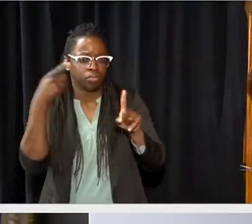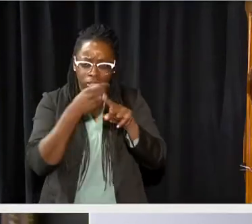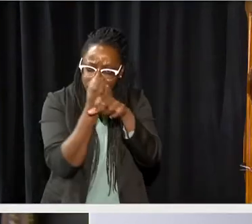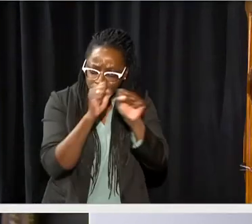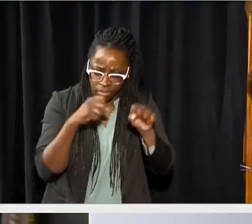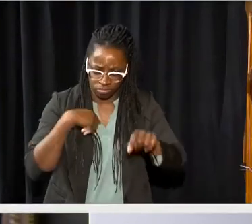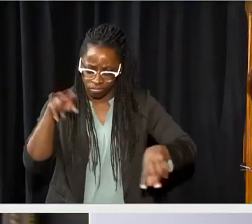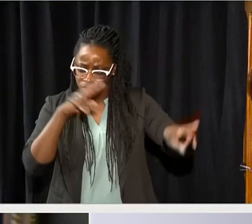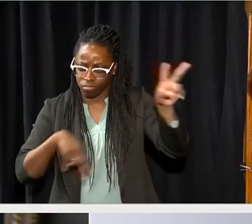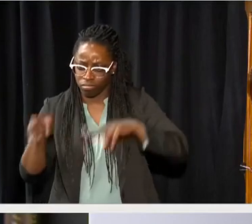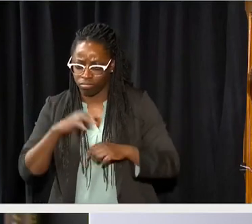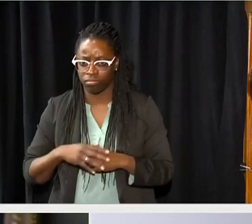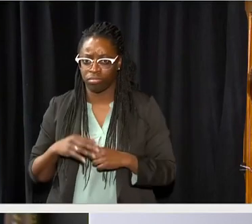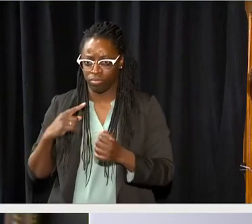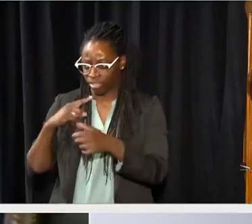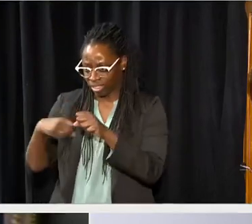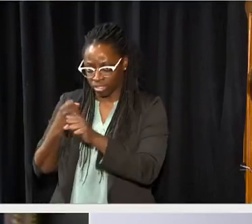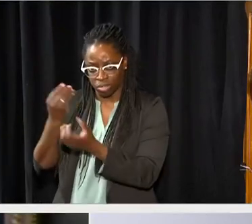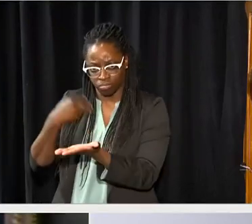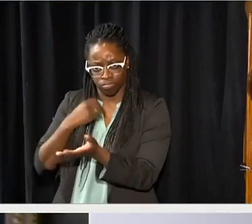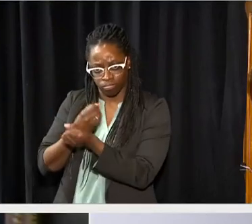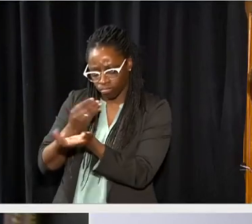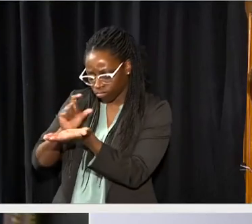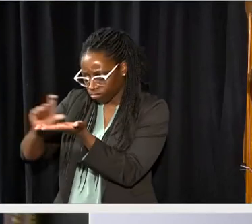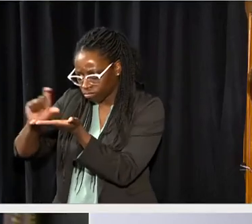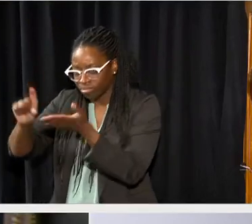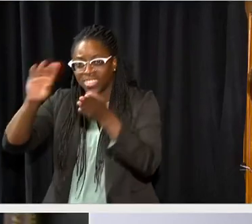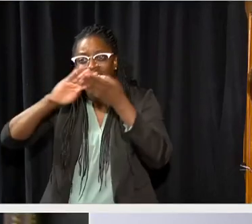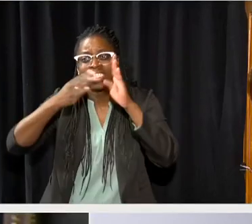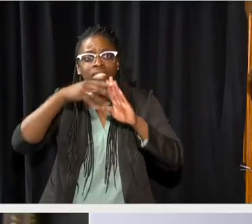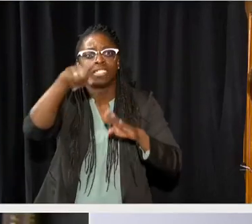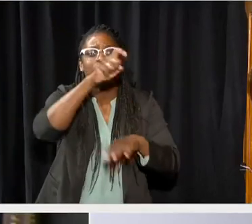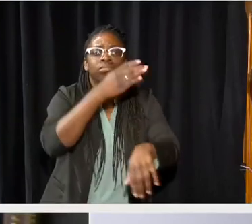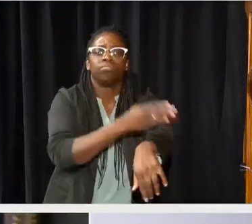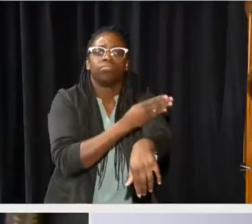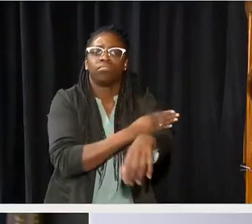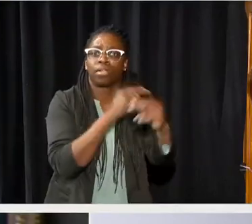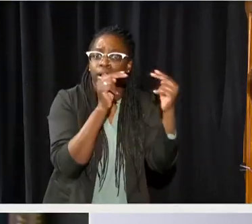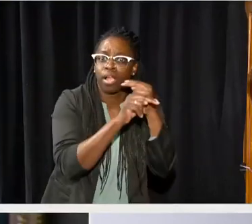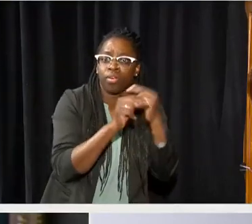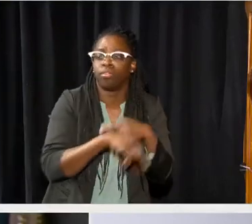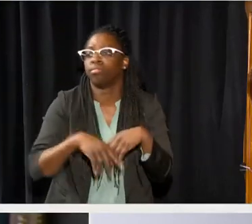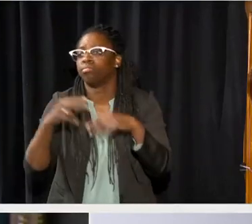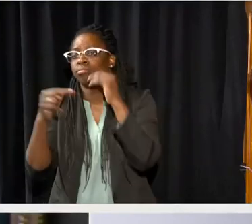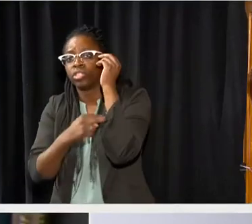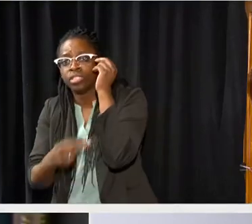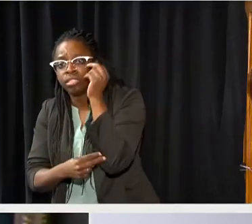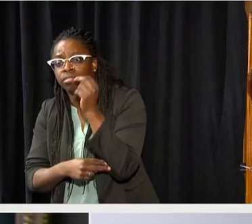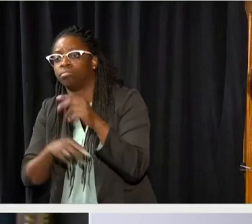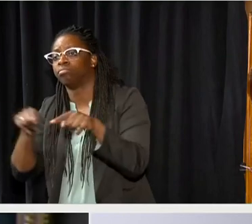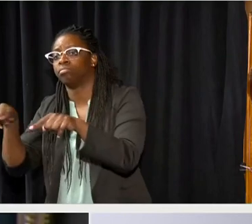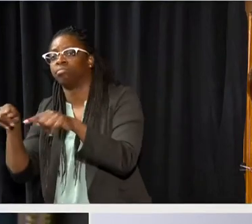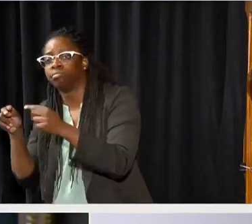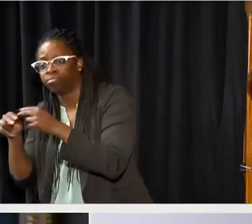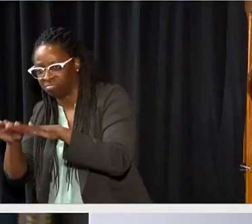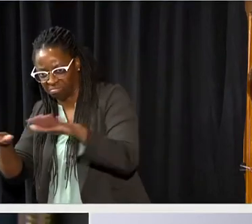year unprecedented funding, thank you, to cities and towns for locally needed projects. And we did